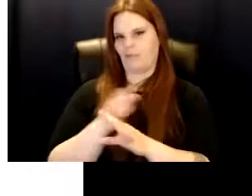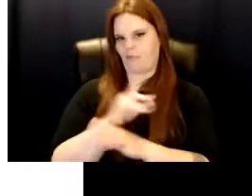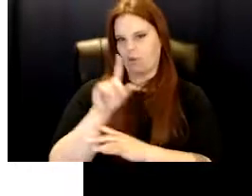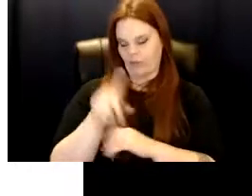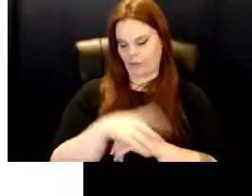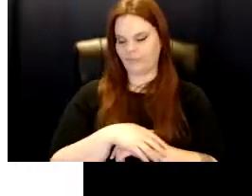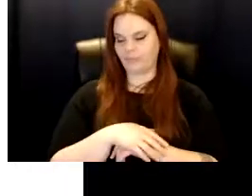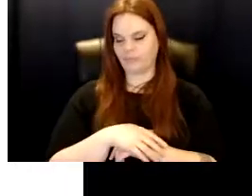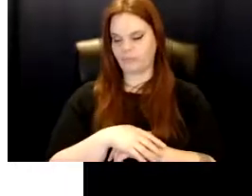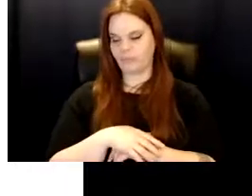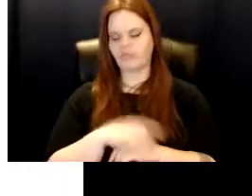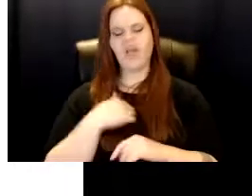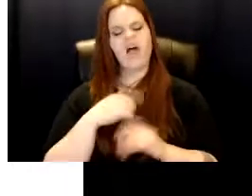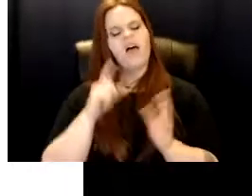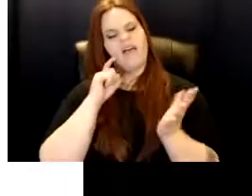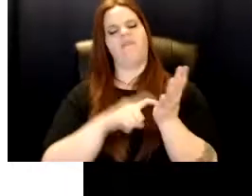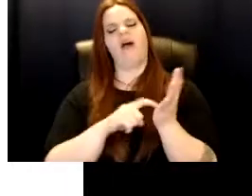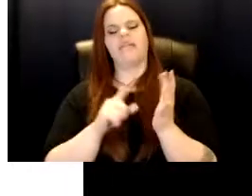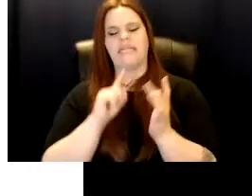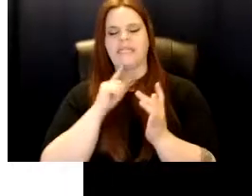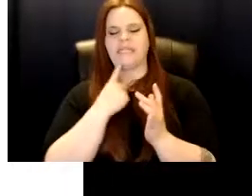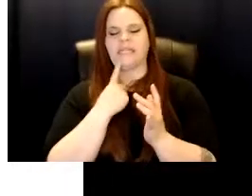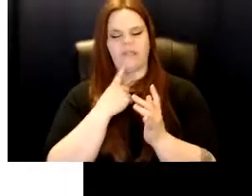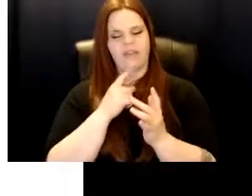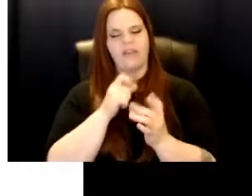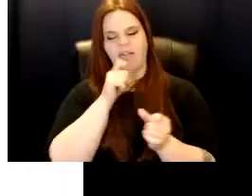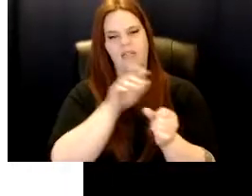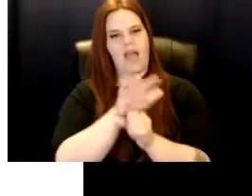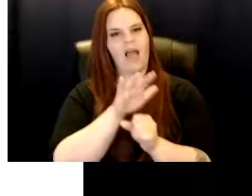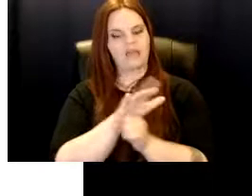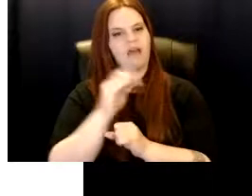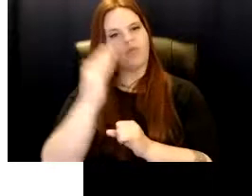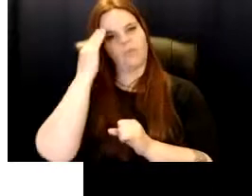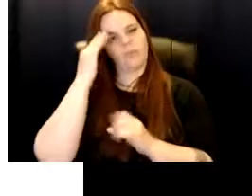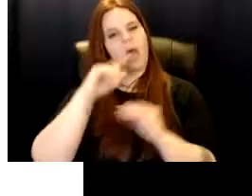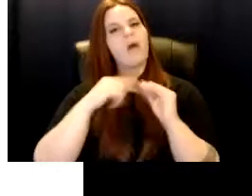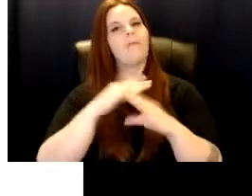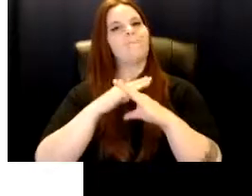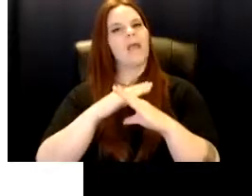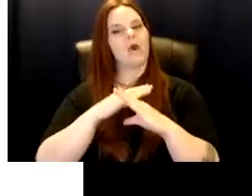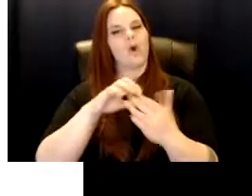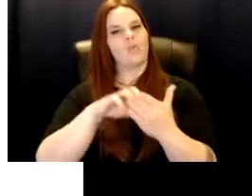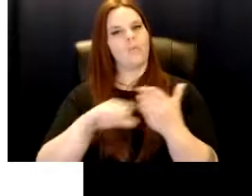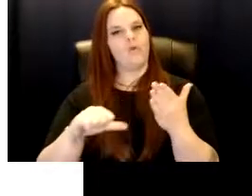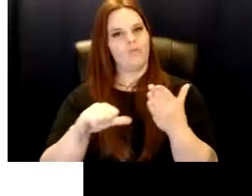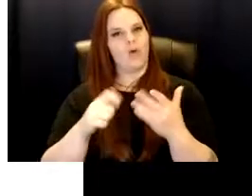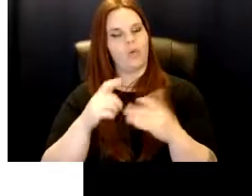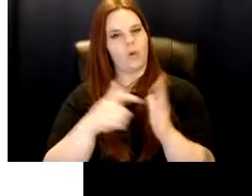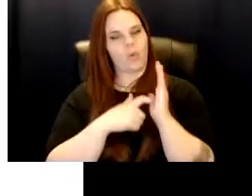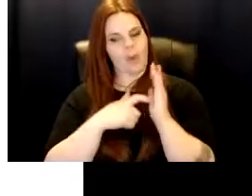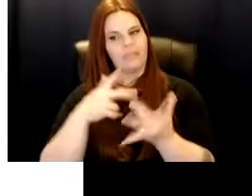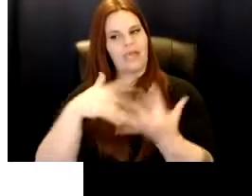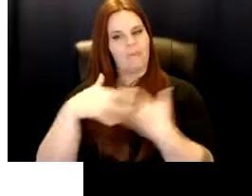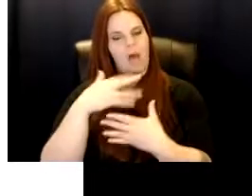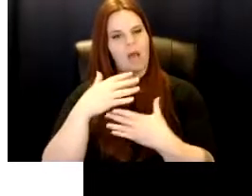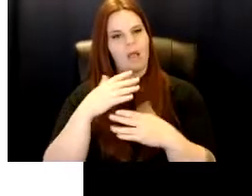find a significant lack of awareness about the readily achievable barrier removal requirements among property owners. How can